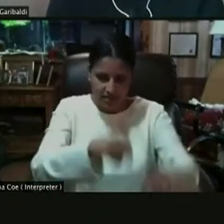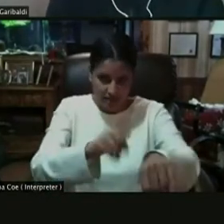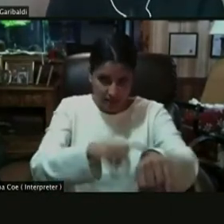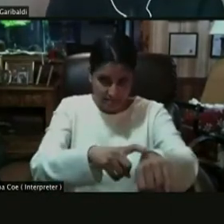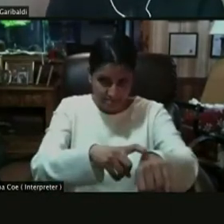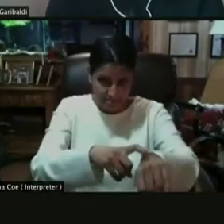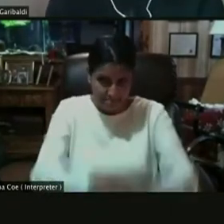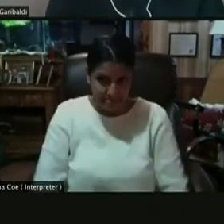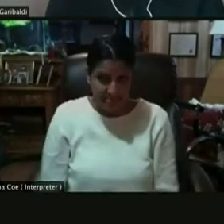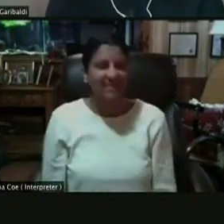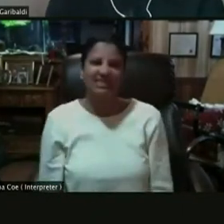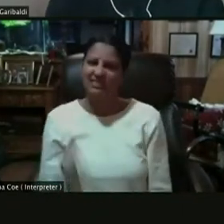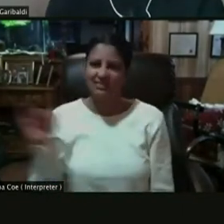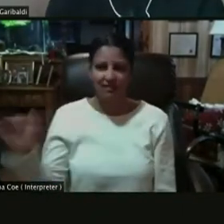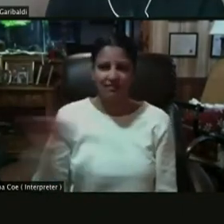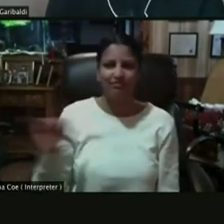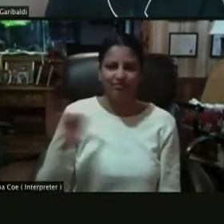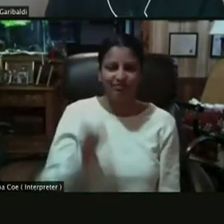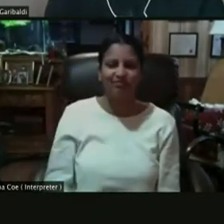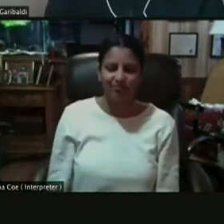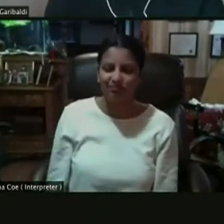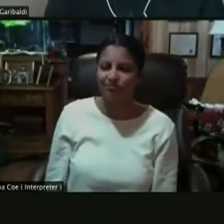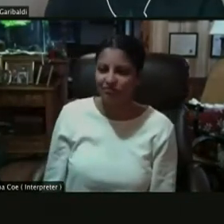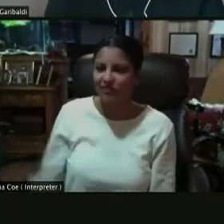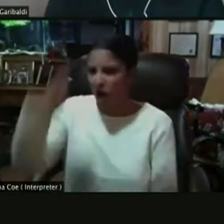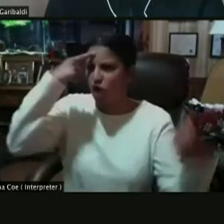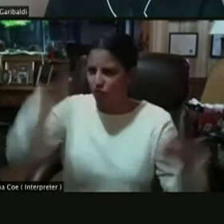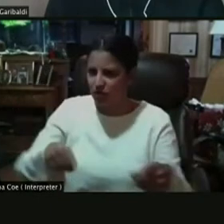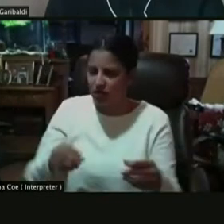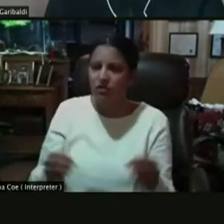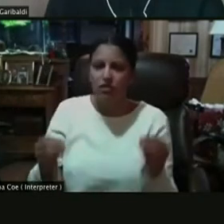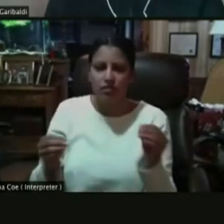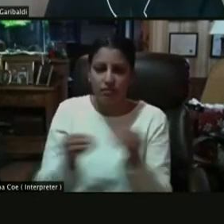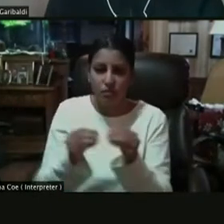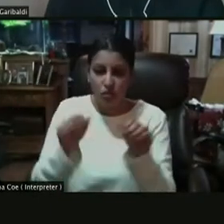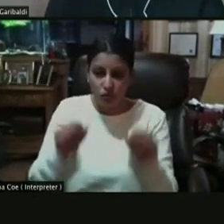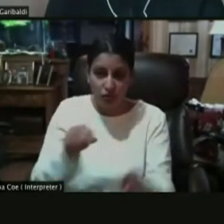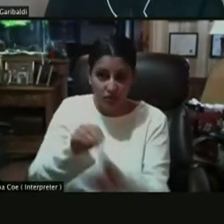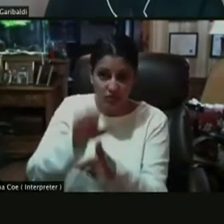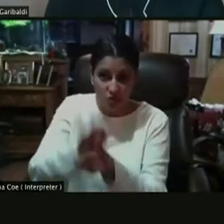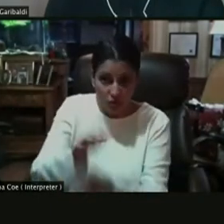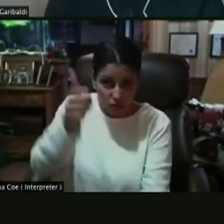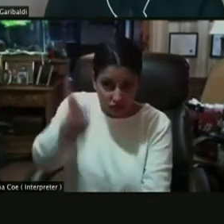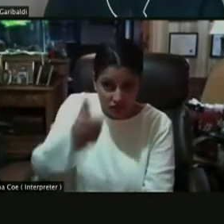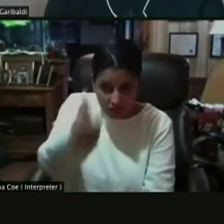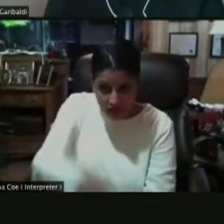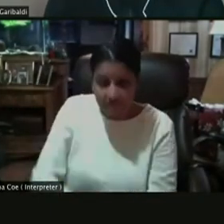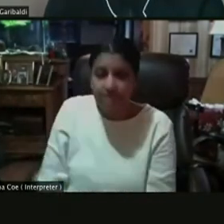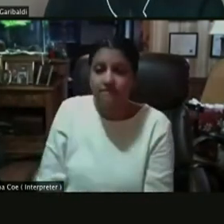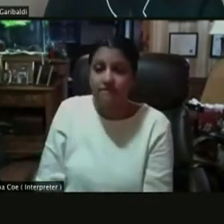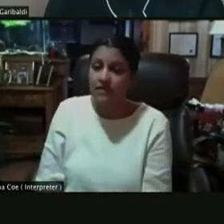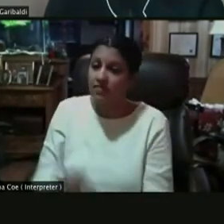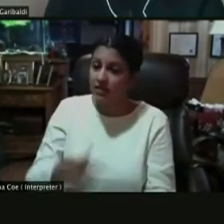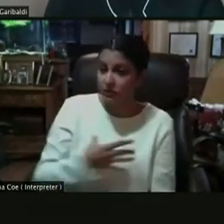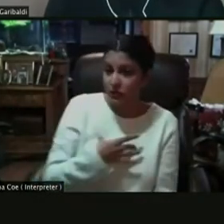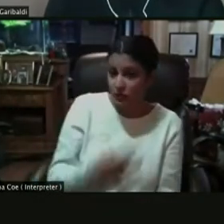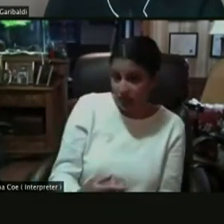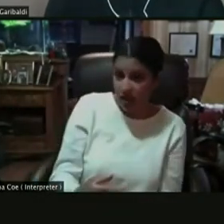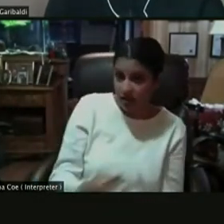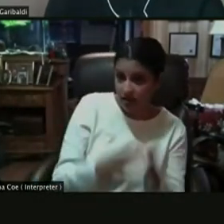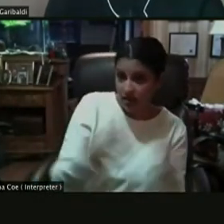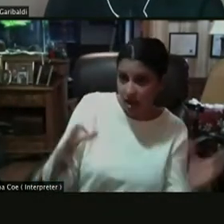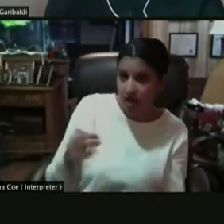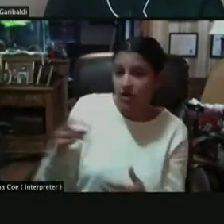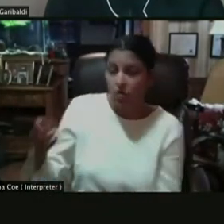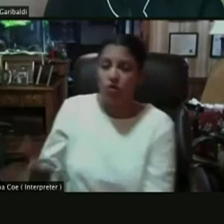Yeah, I second all of that. I think just the more you can expose yourself to things that you can either like a whole lot or fail at,